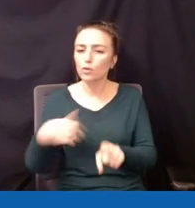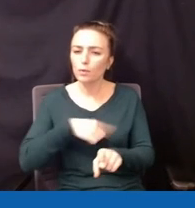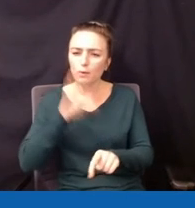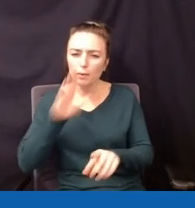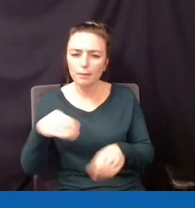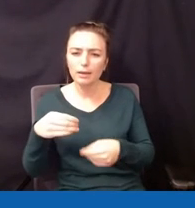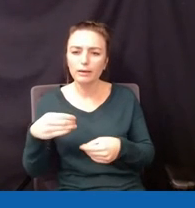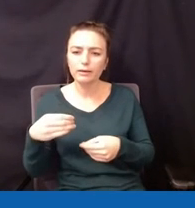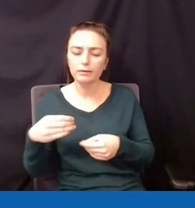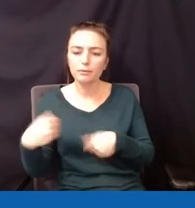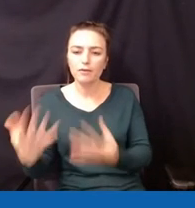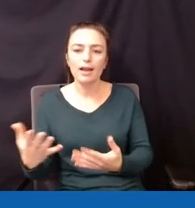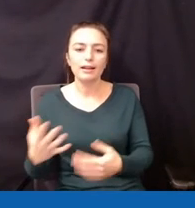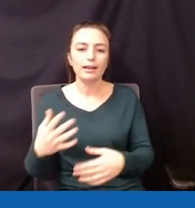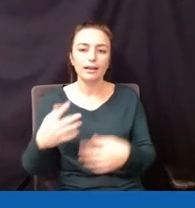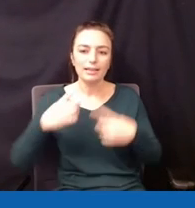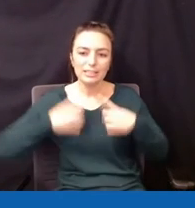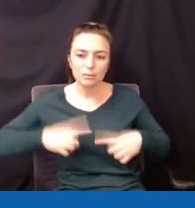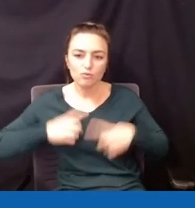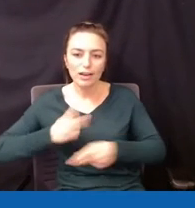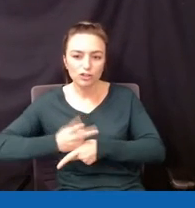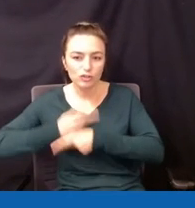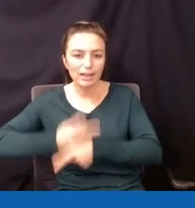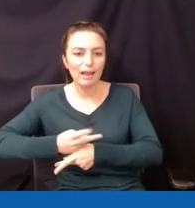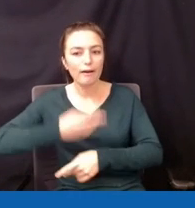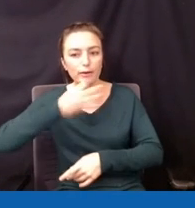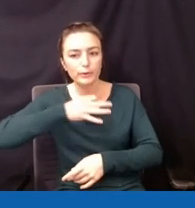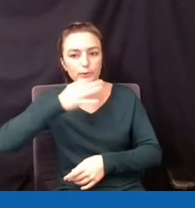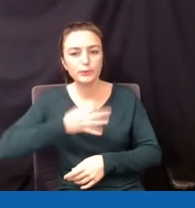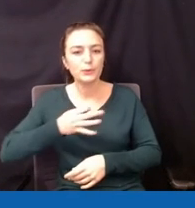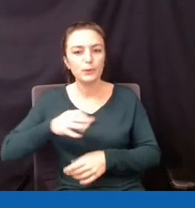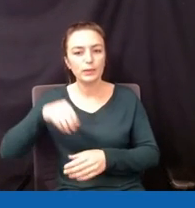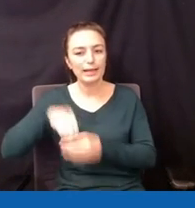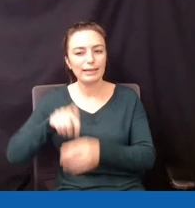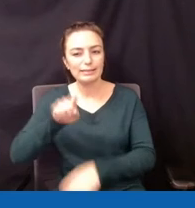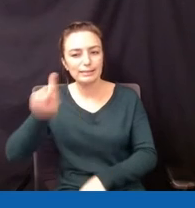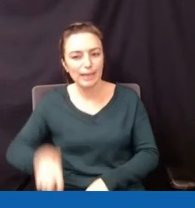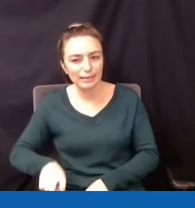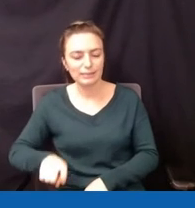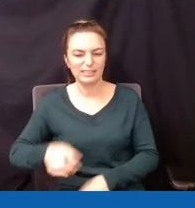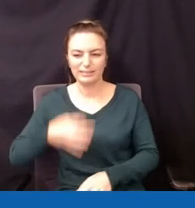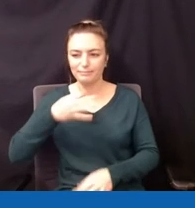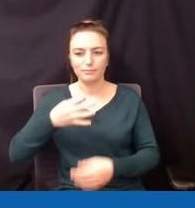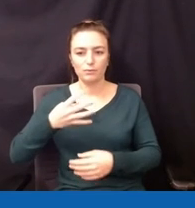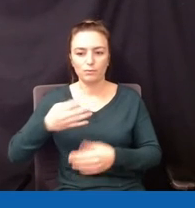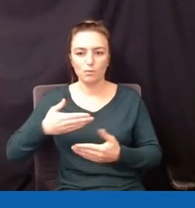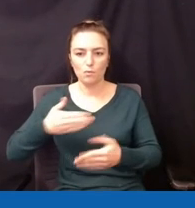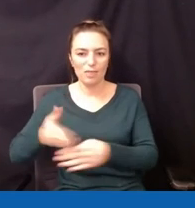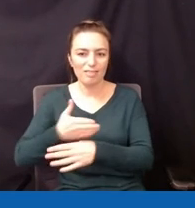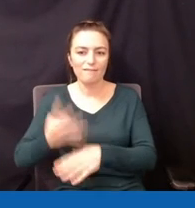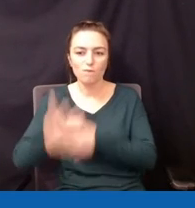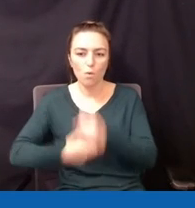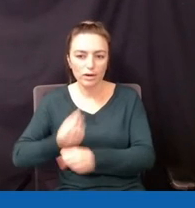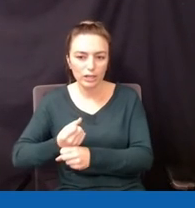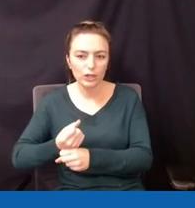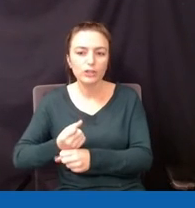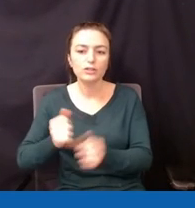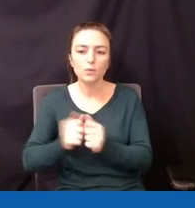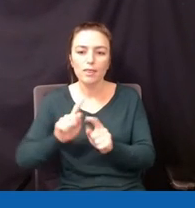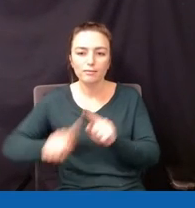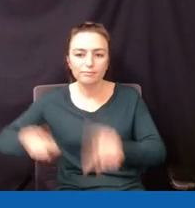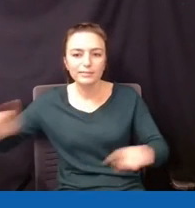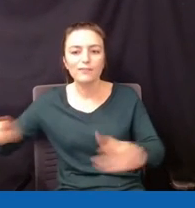underserved communities of Texas over the next 4 years in partnership with the Meadows Mental Health Policy Institute and the University of Texas. And I'm